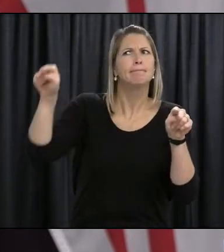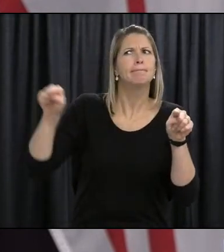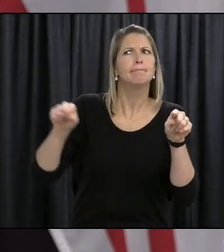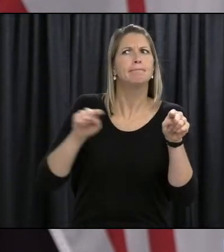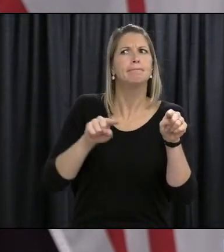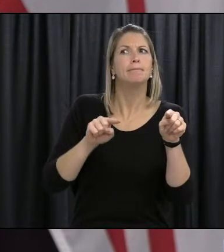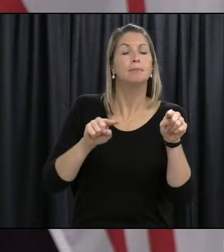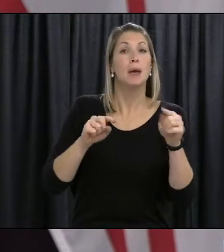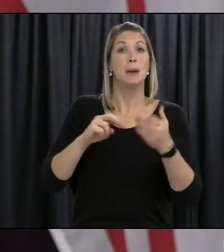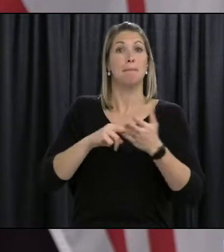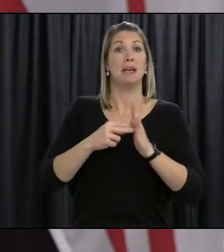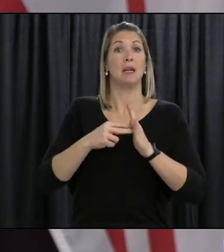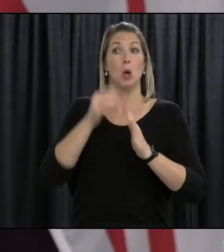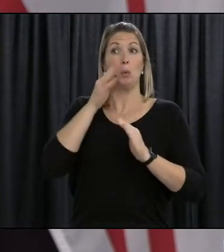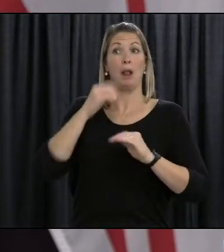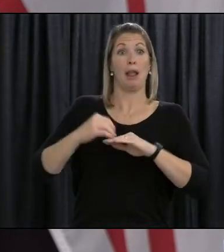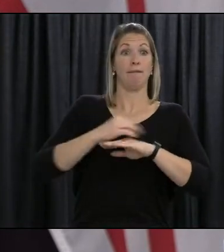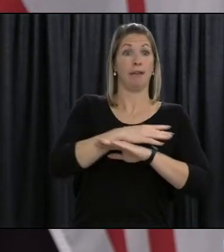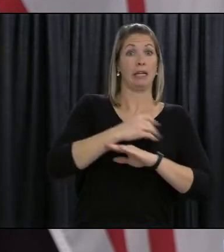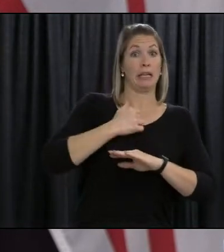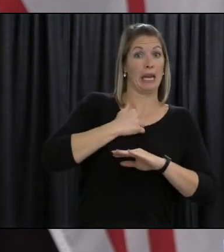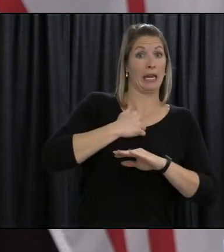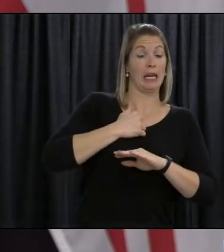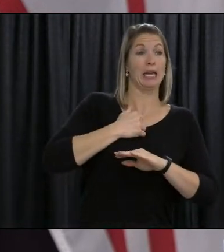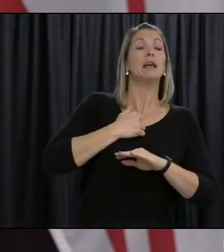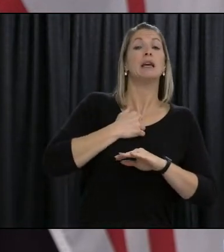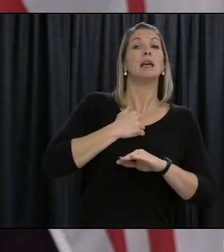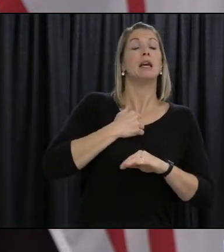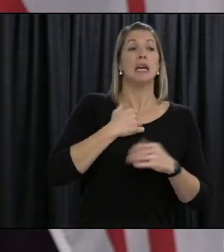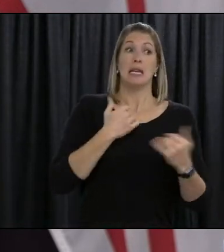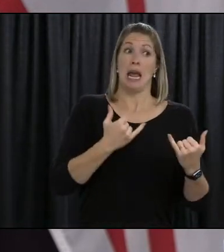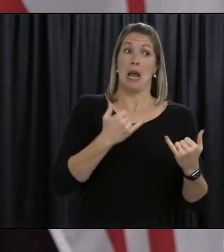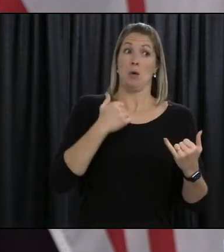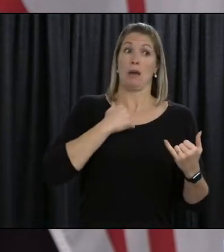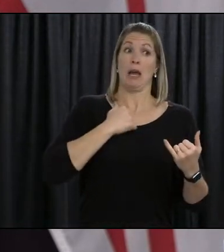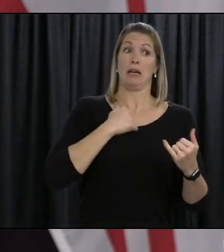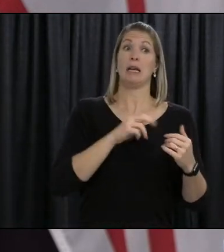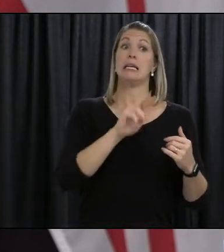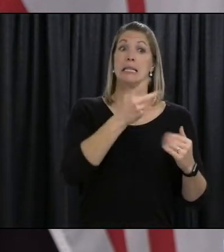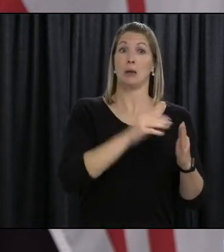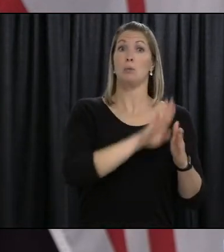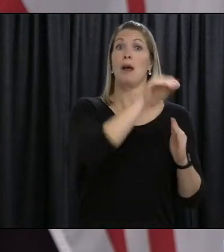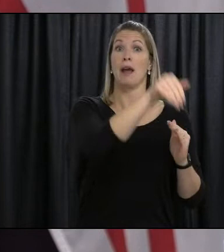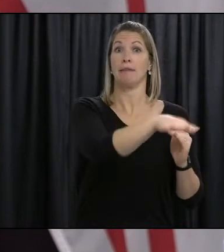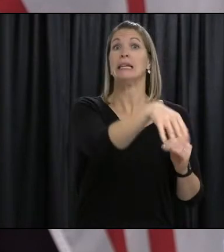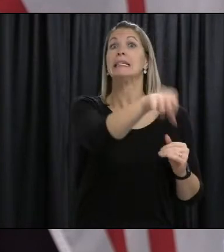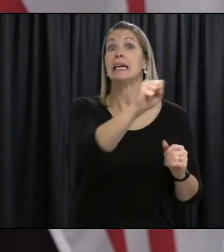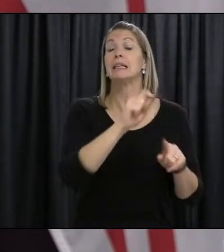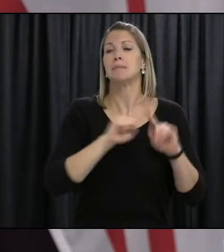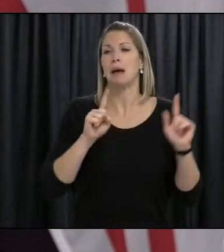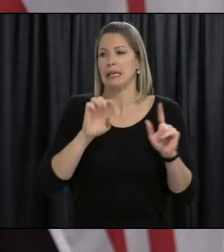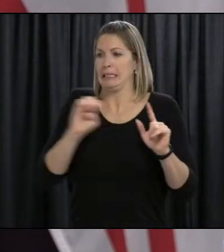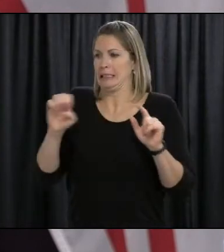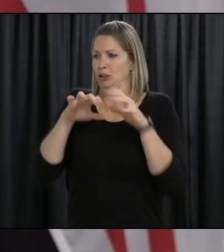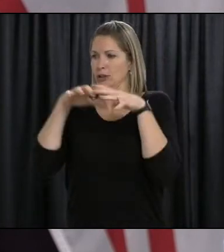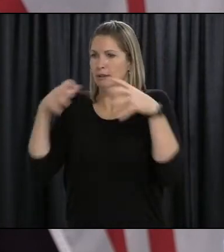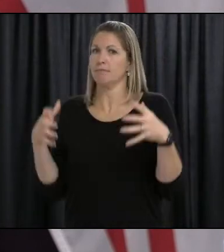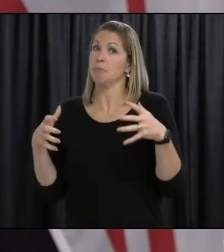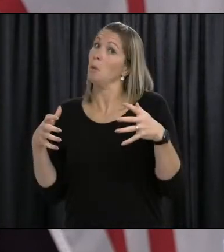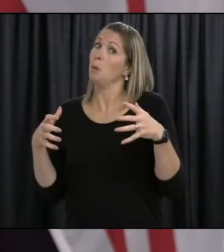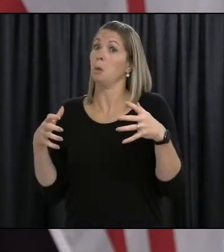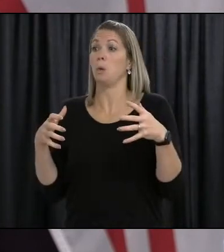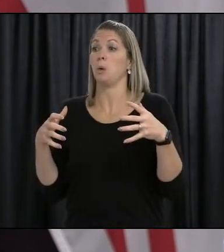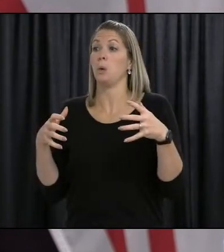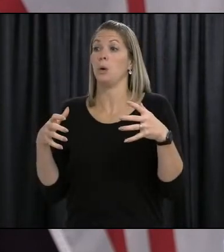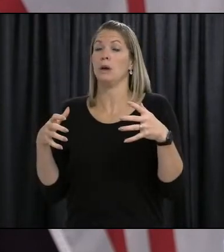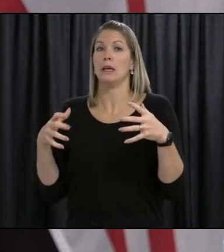of the woods yet, but we are doing remarkably well, both as a province and as an Atlantic bubble, in the